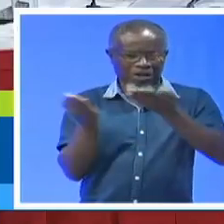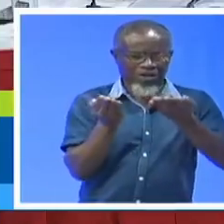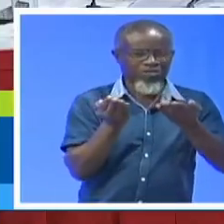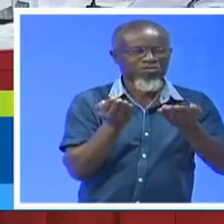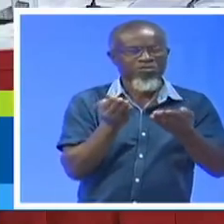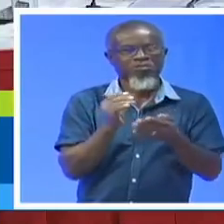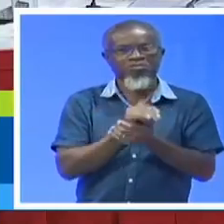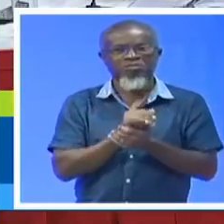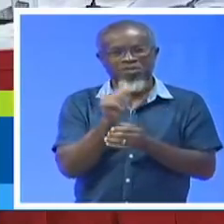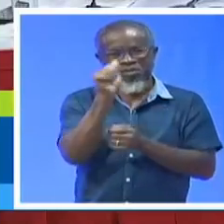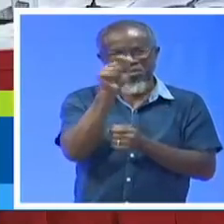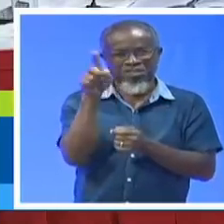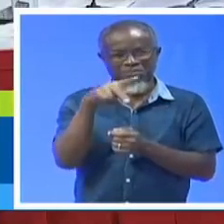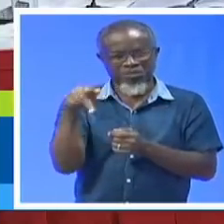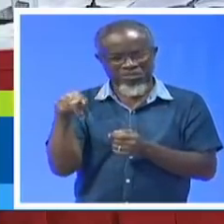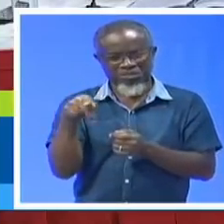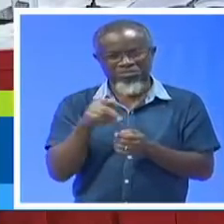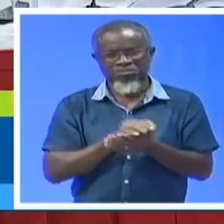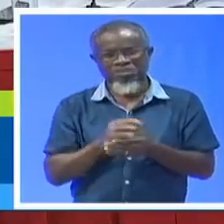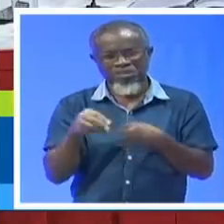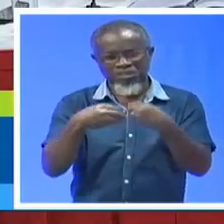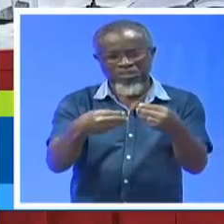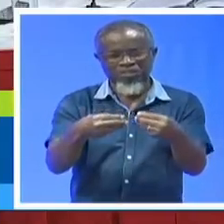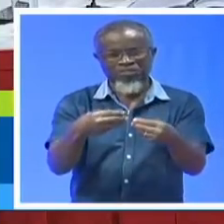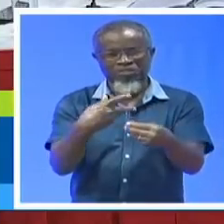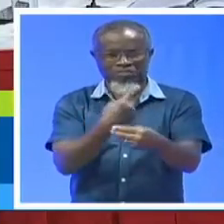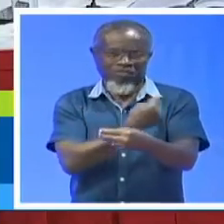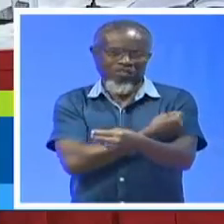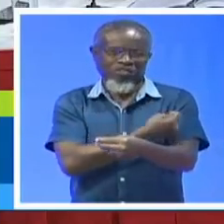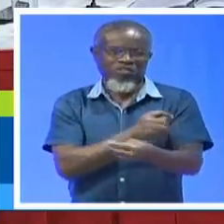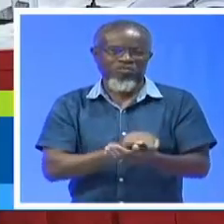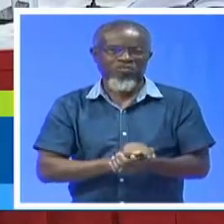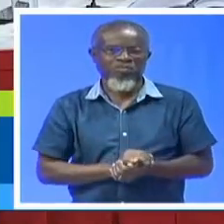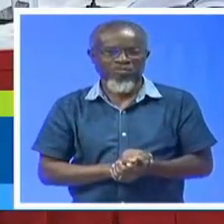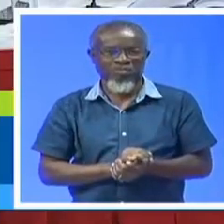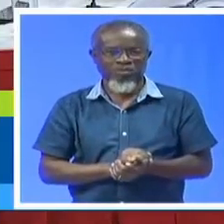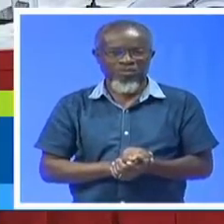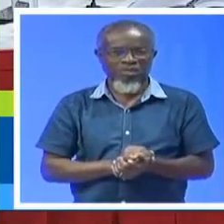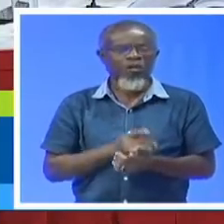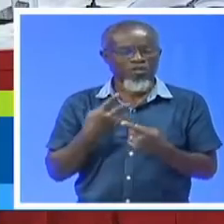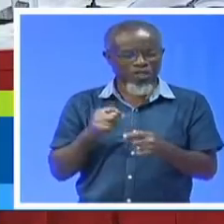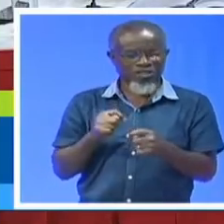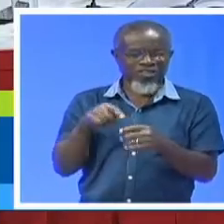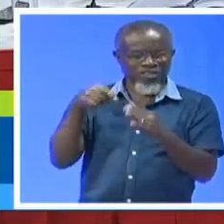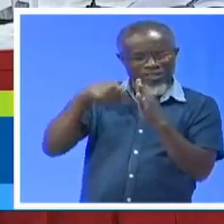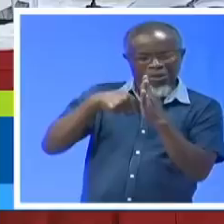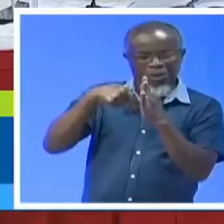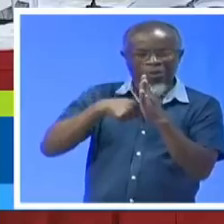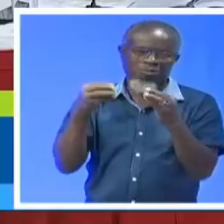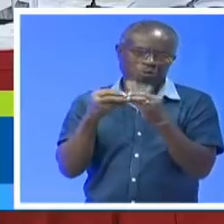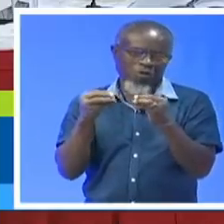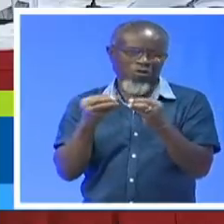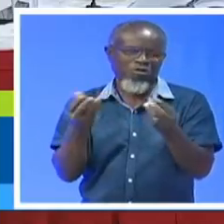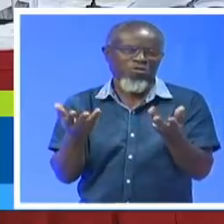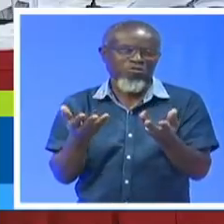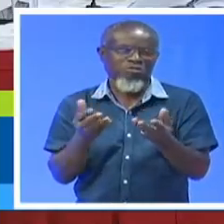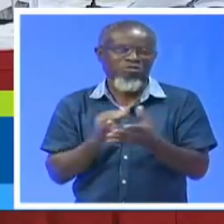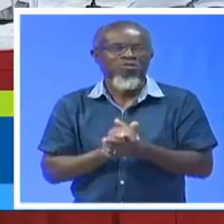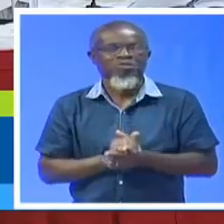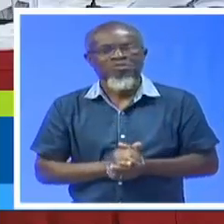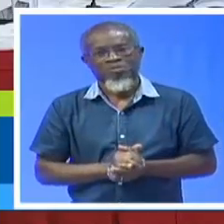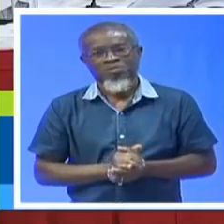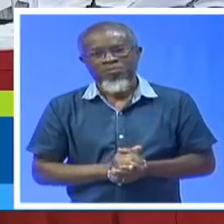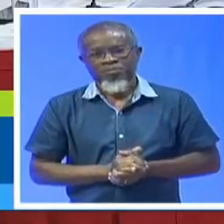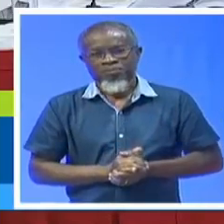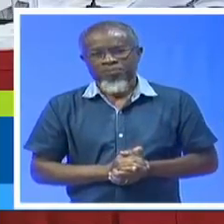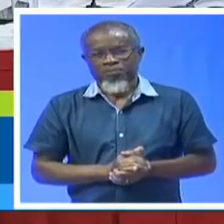you know. Yeah, probably. I try to keep him as much as possible, Minister. Okay, good. I do really good. Radio Tamarin, we are ready